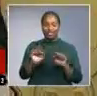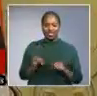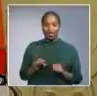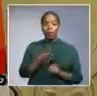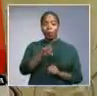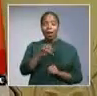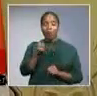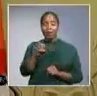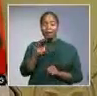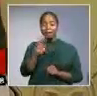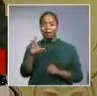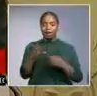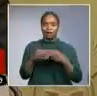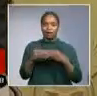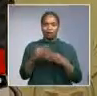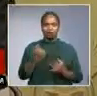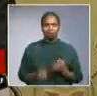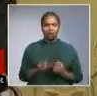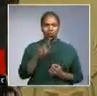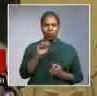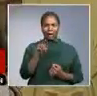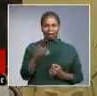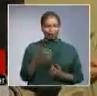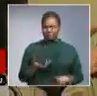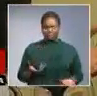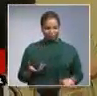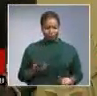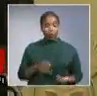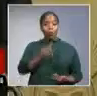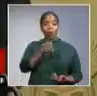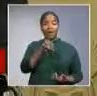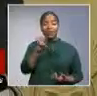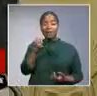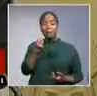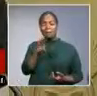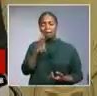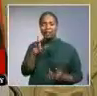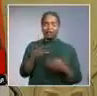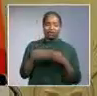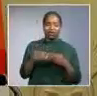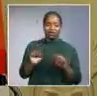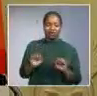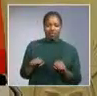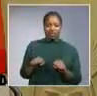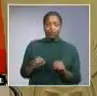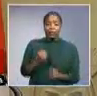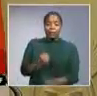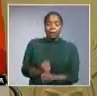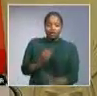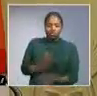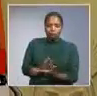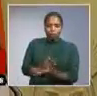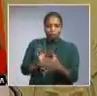billion. How can I make such a mistake? It's $100 billion to foster investments in a number